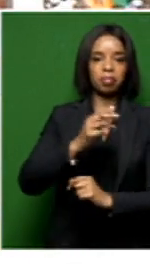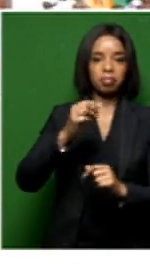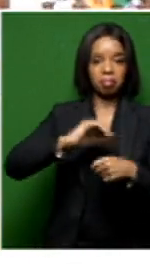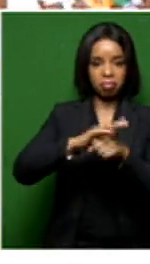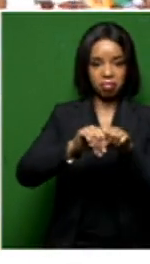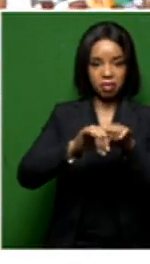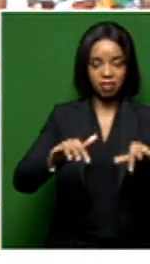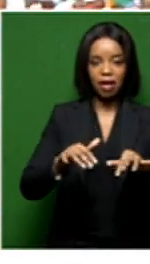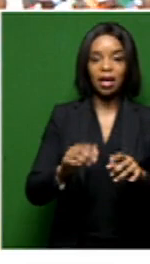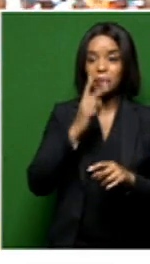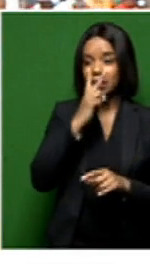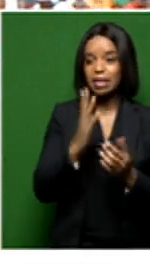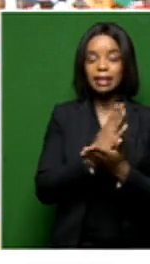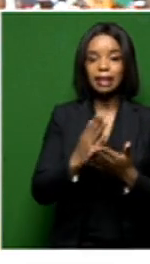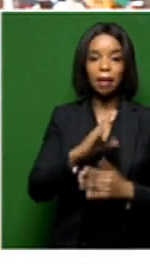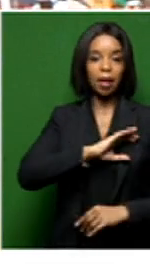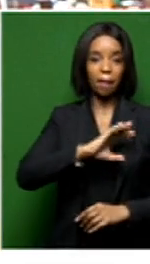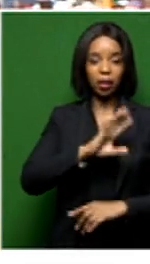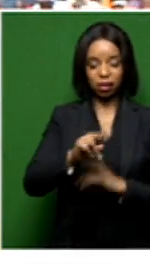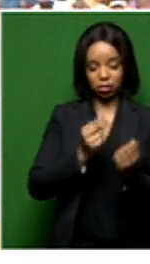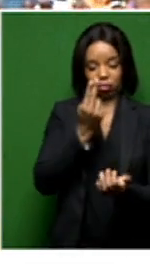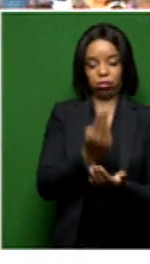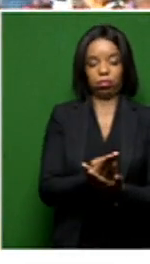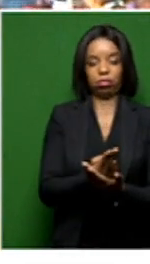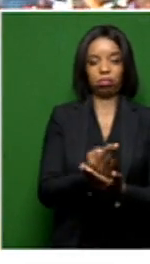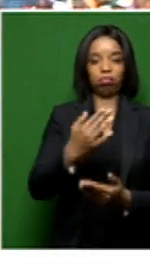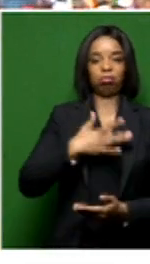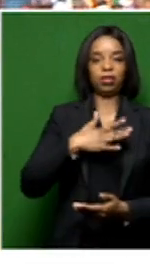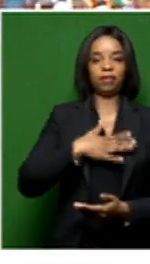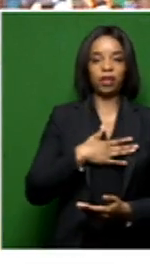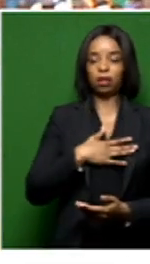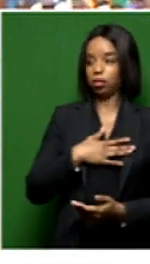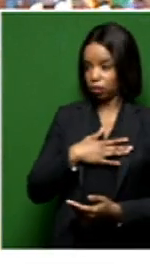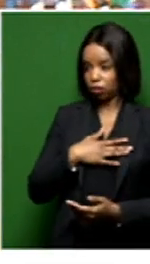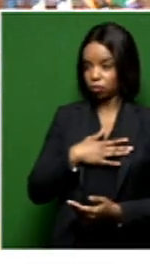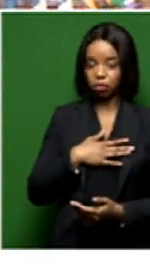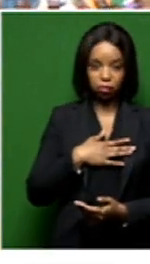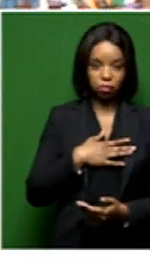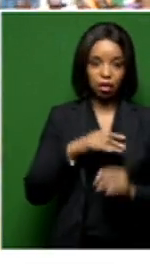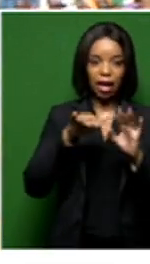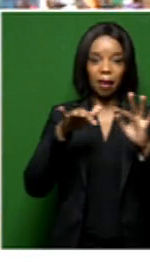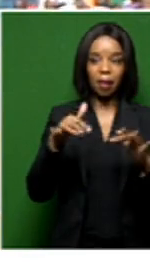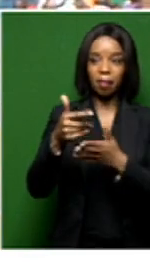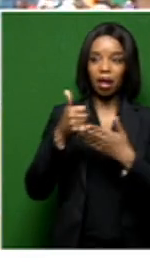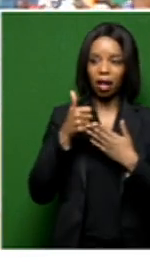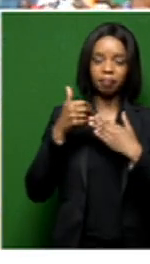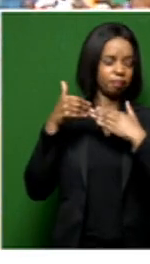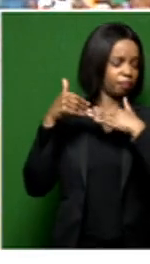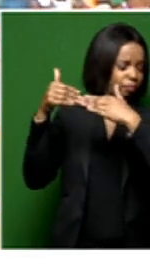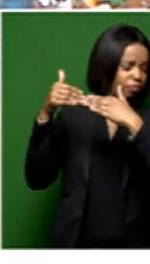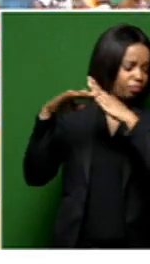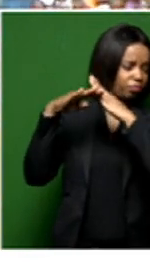bedridden patients closing their doors in the faces of those who bring care to them. They are the home-based